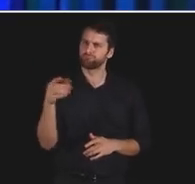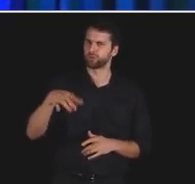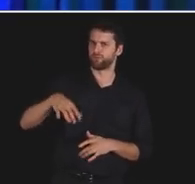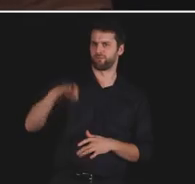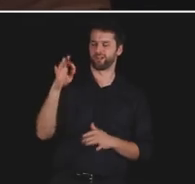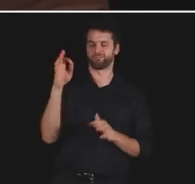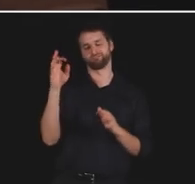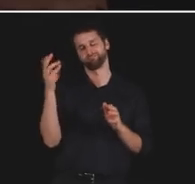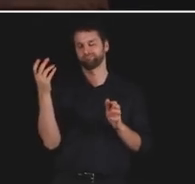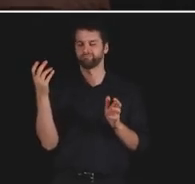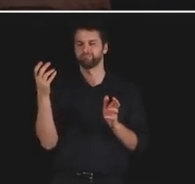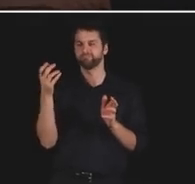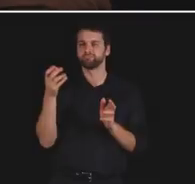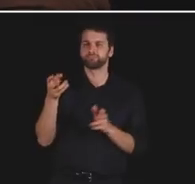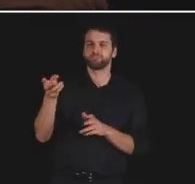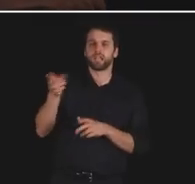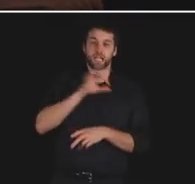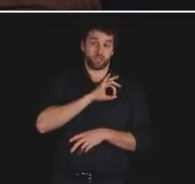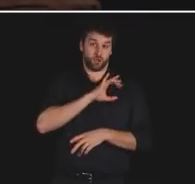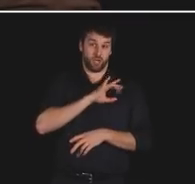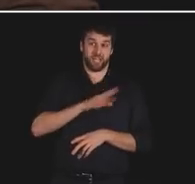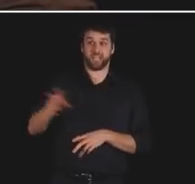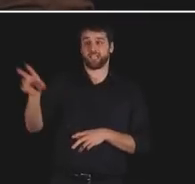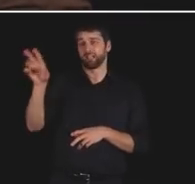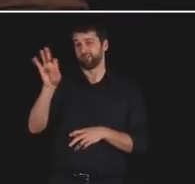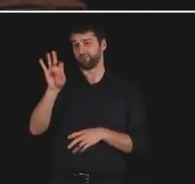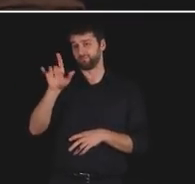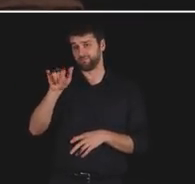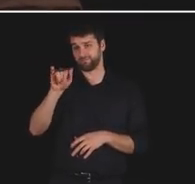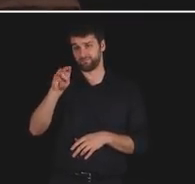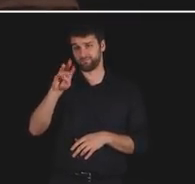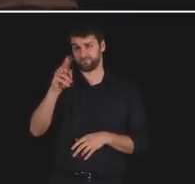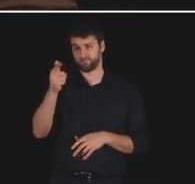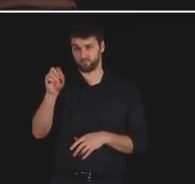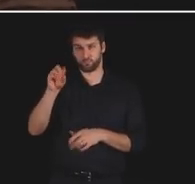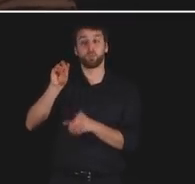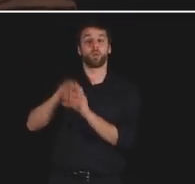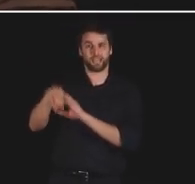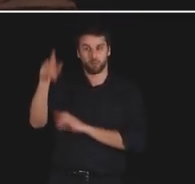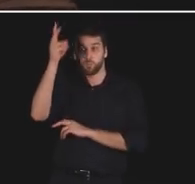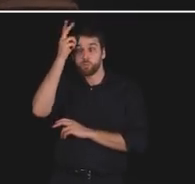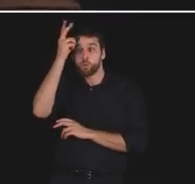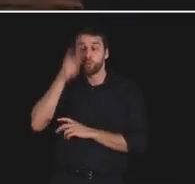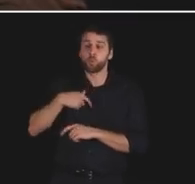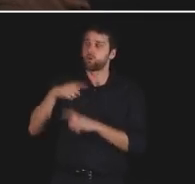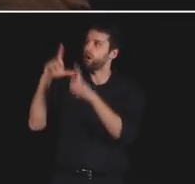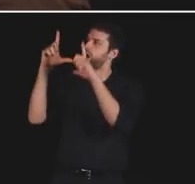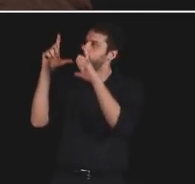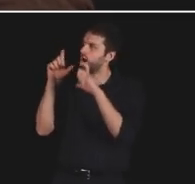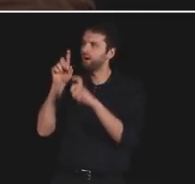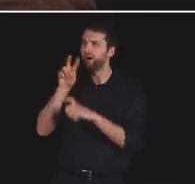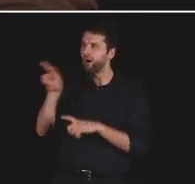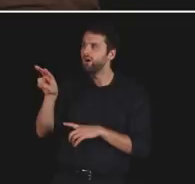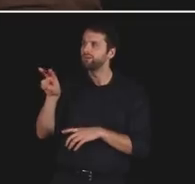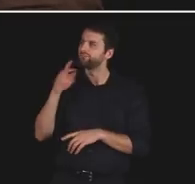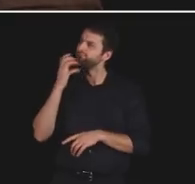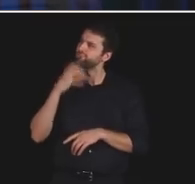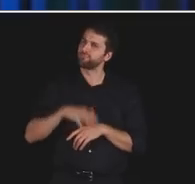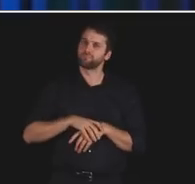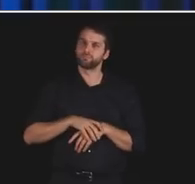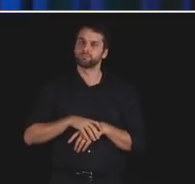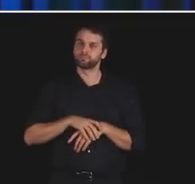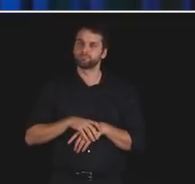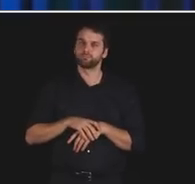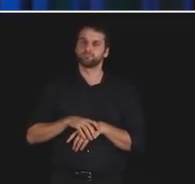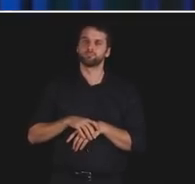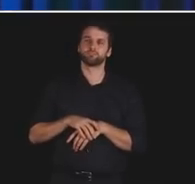Chilean flamingo in Peru, and you get a really good view of it, maybe you take a photo, maybe not, that's not required,